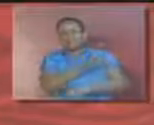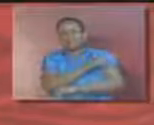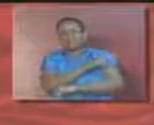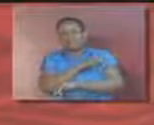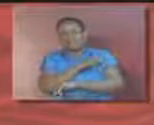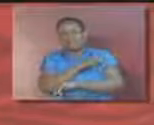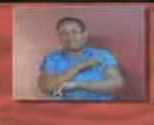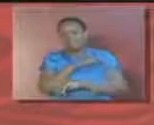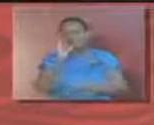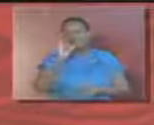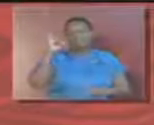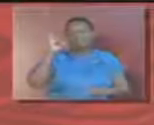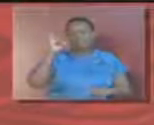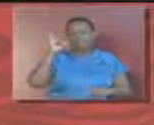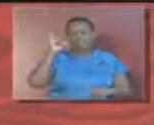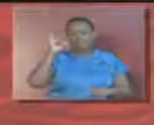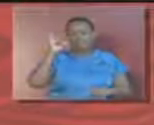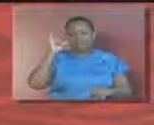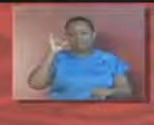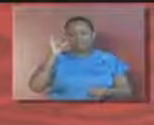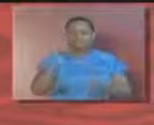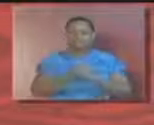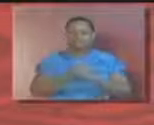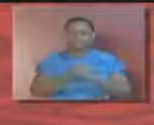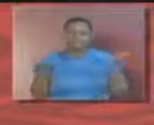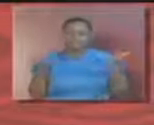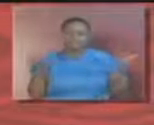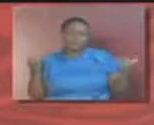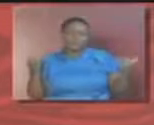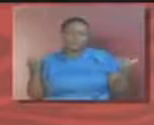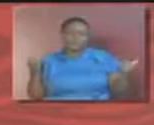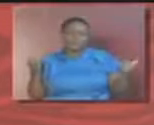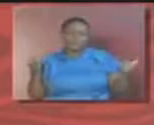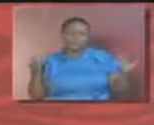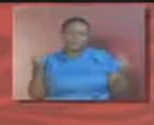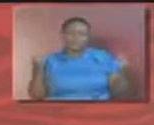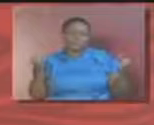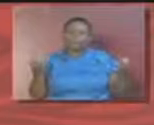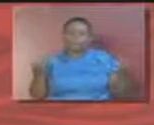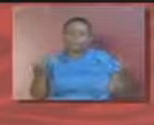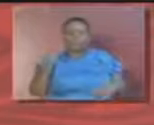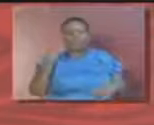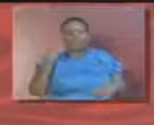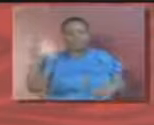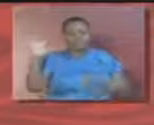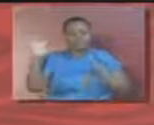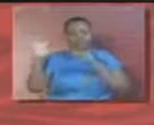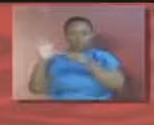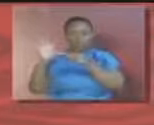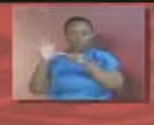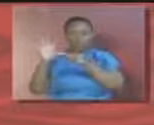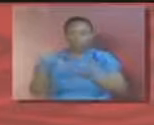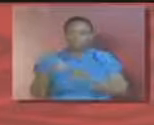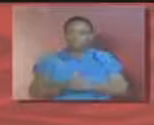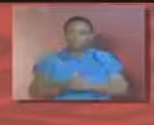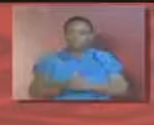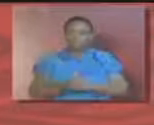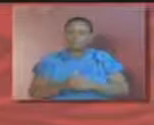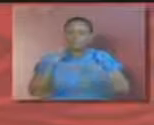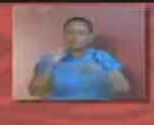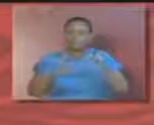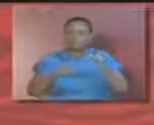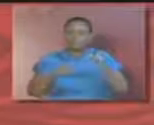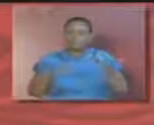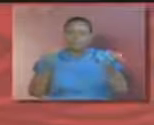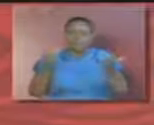PM, and we look at today's capacity, which is on average 500, we are looking basically at roughly